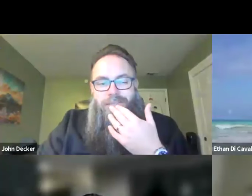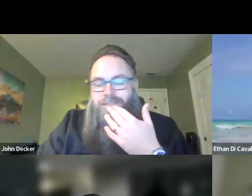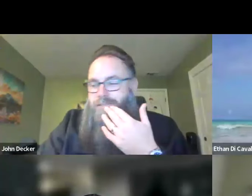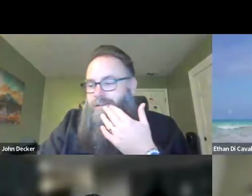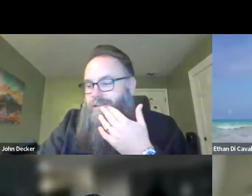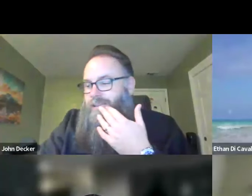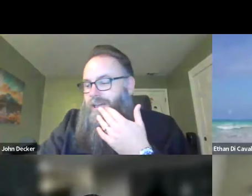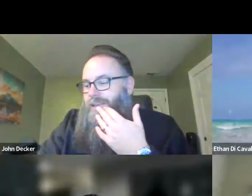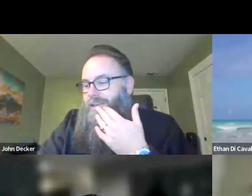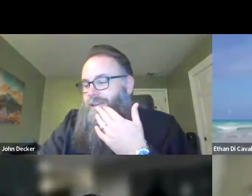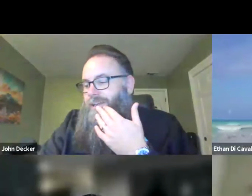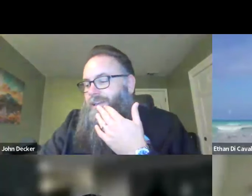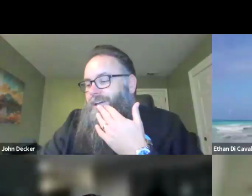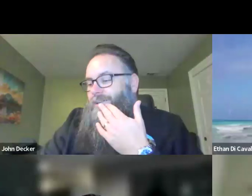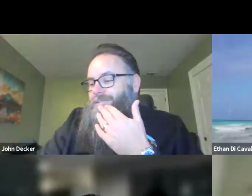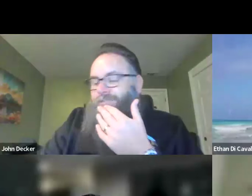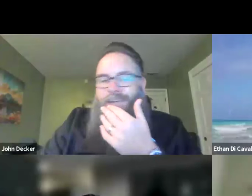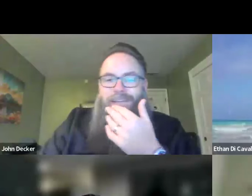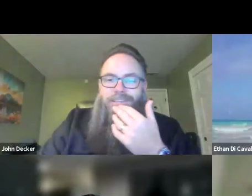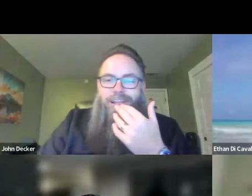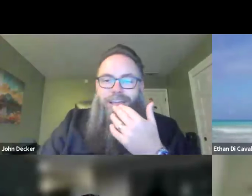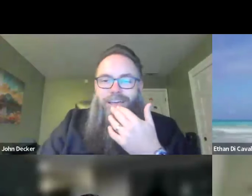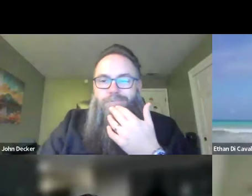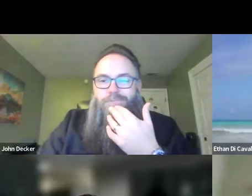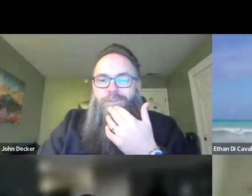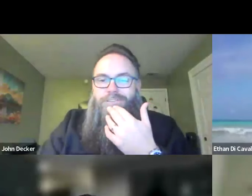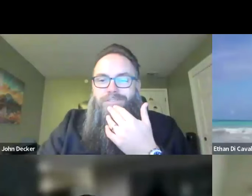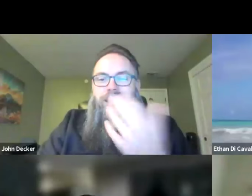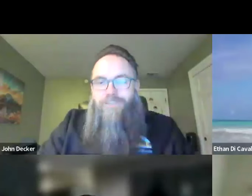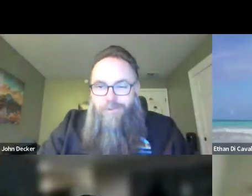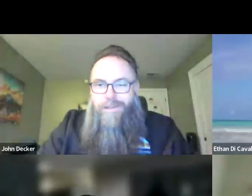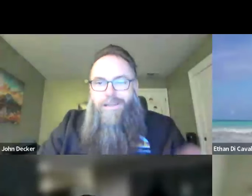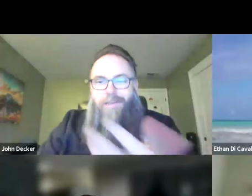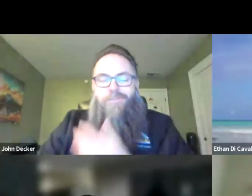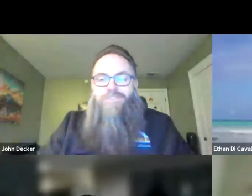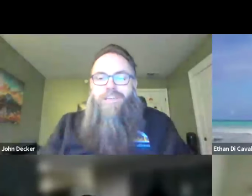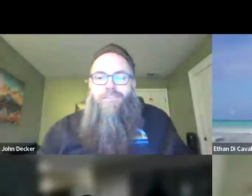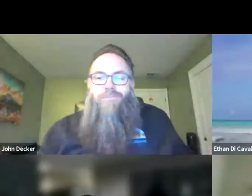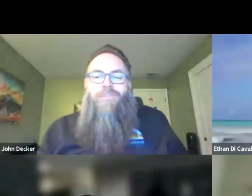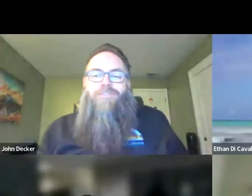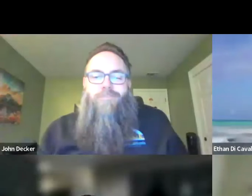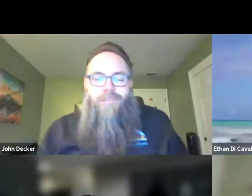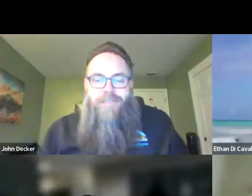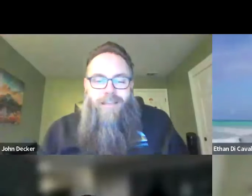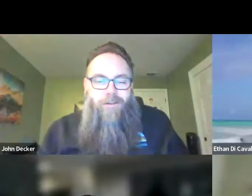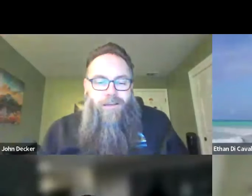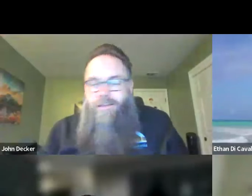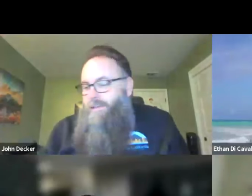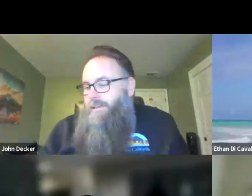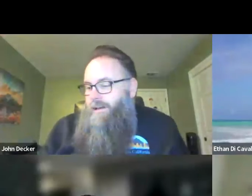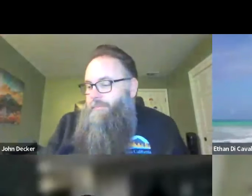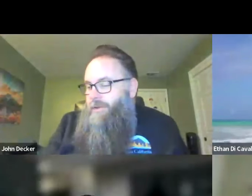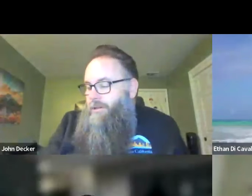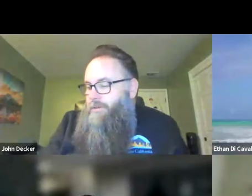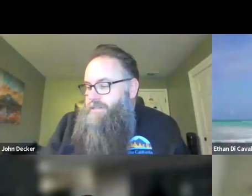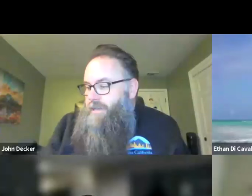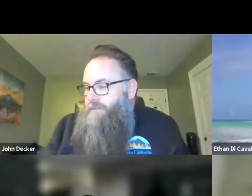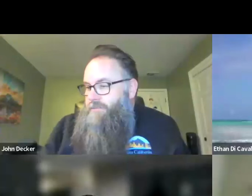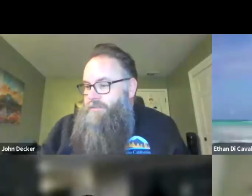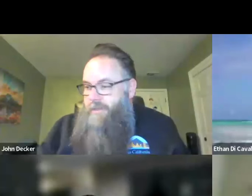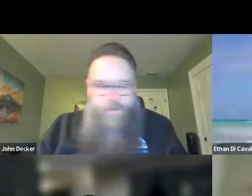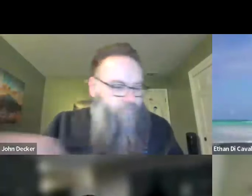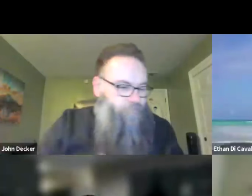certainly miss that close of a connection that I had before. And so thank you, Rowena. I appreciate your leadership in this area, and all of